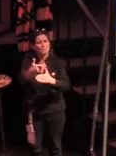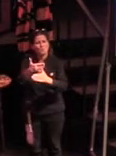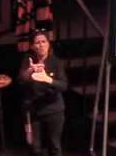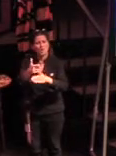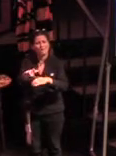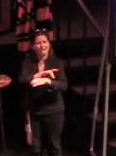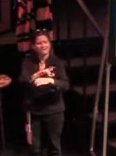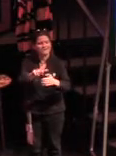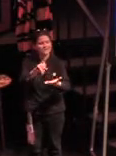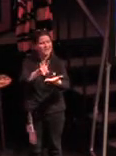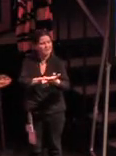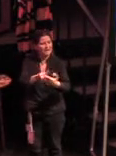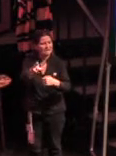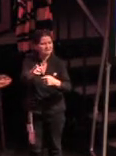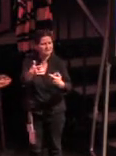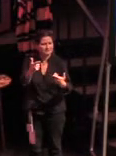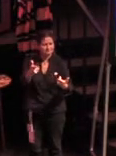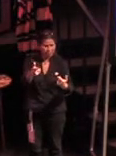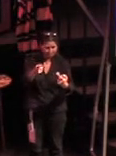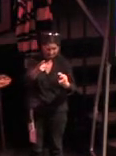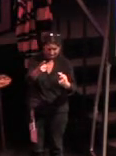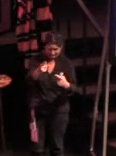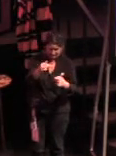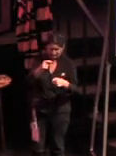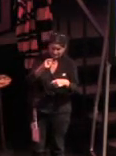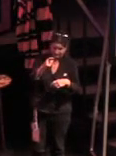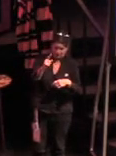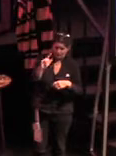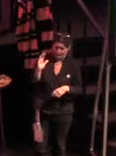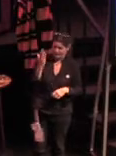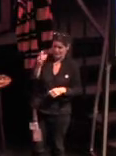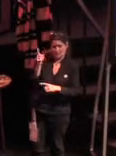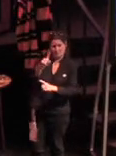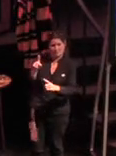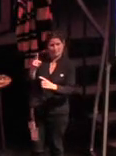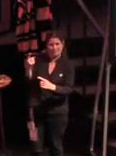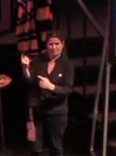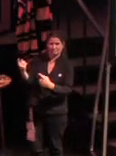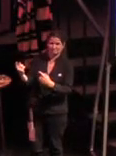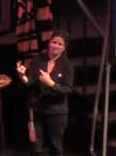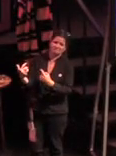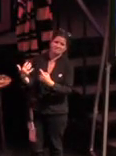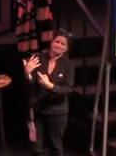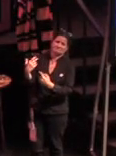and then facing them? Obviously, you said you worked harder than everyone else, but I assume at the end of it you were probably friends,